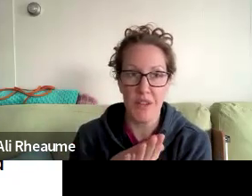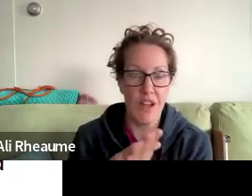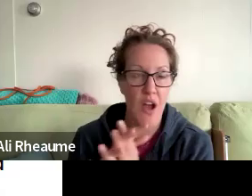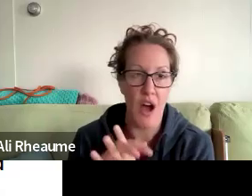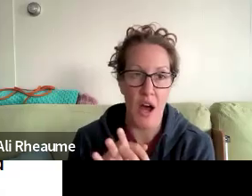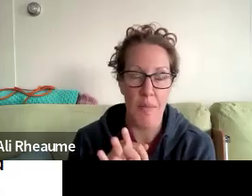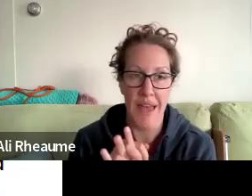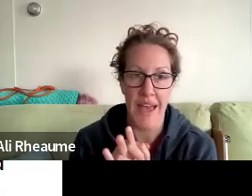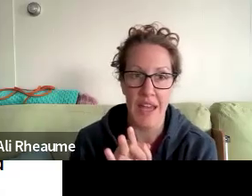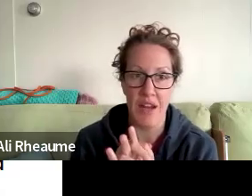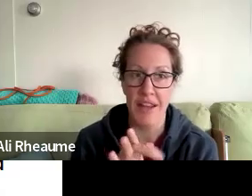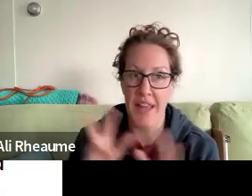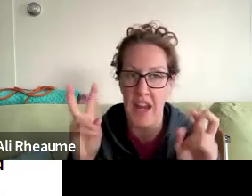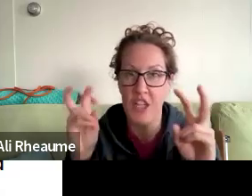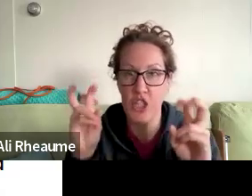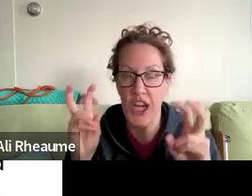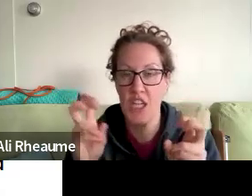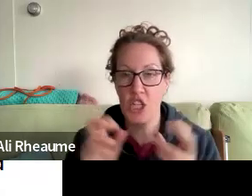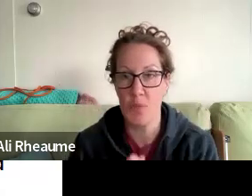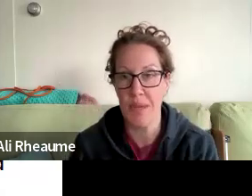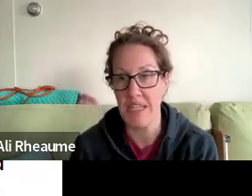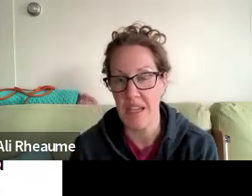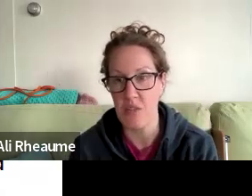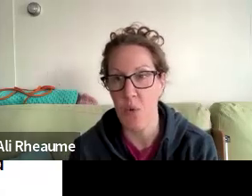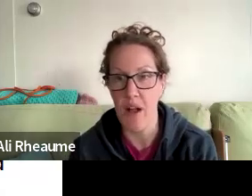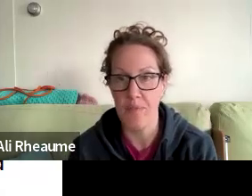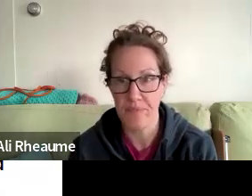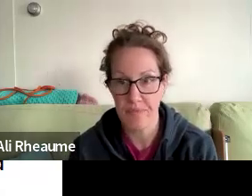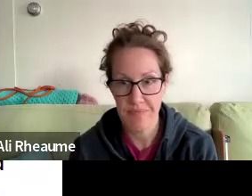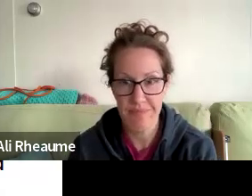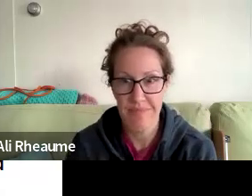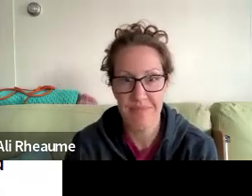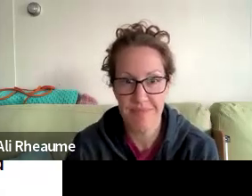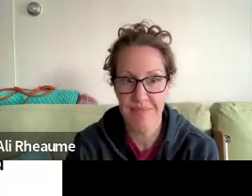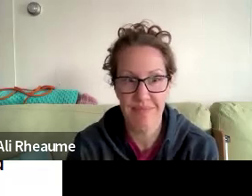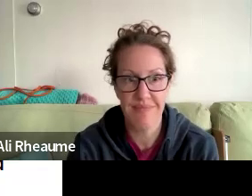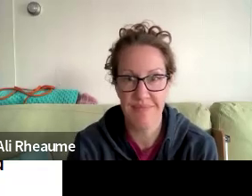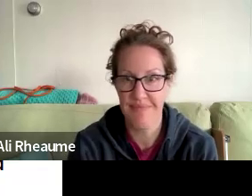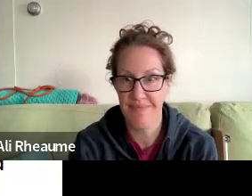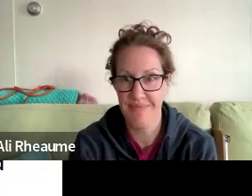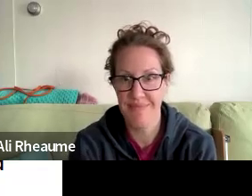firmer, and again, that unchanged piece as well.